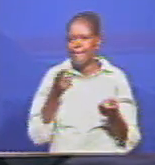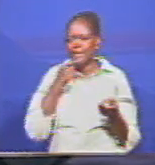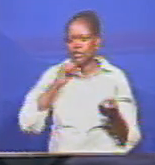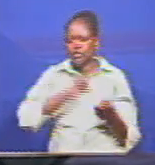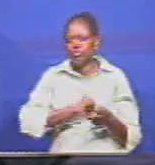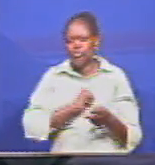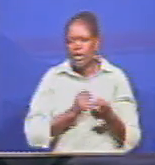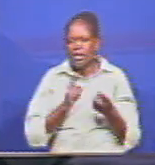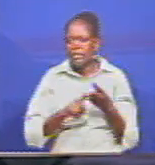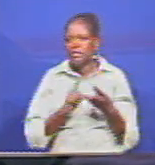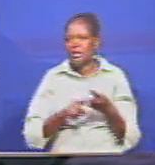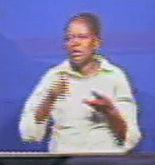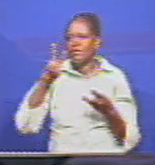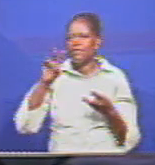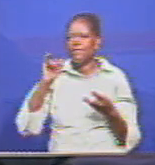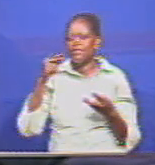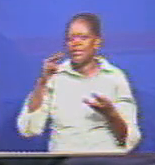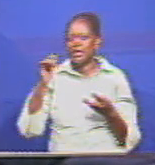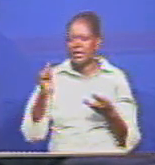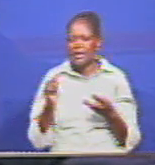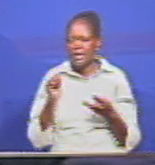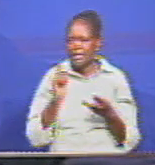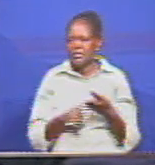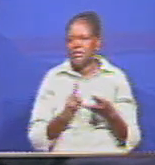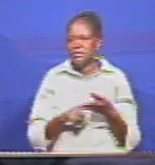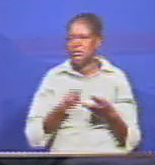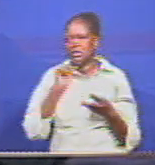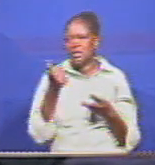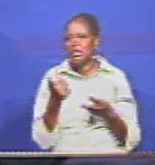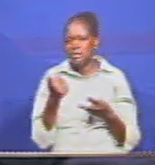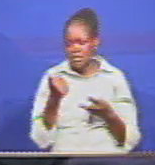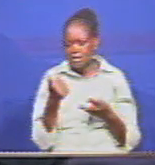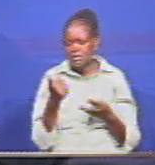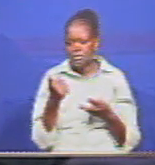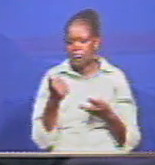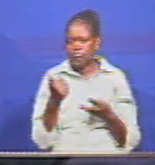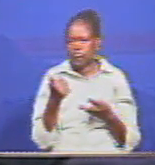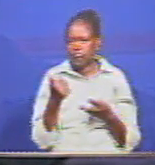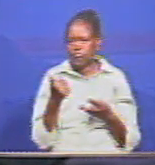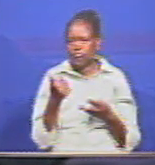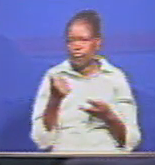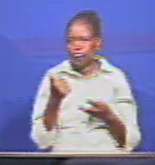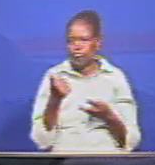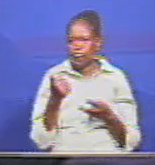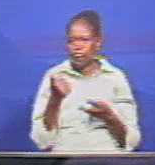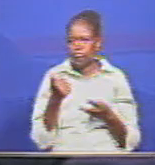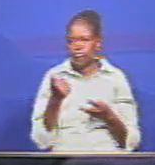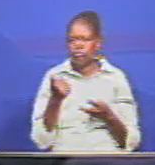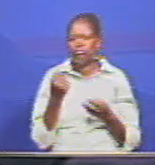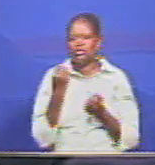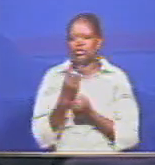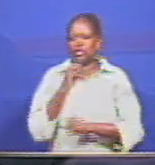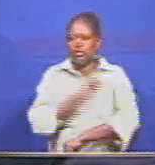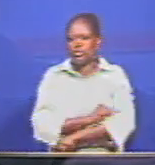to Vihiga, there is also St. Mark Orthodox Secondary School